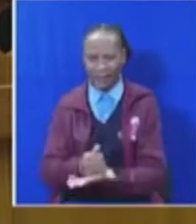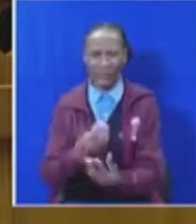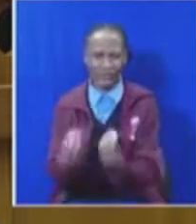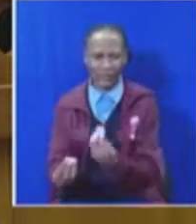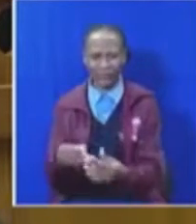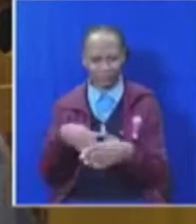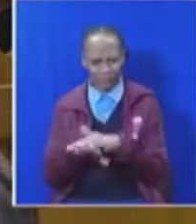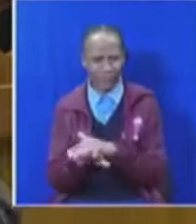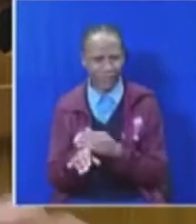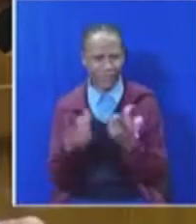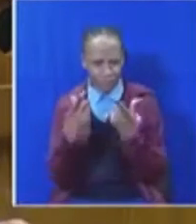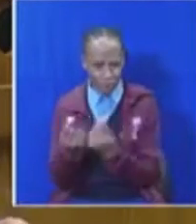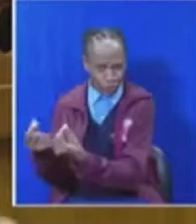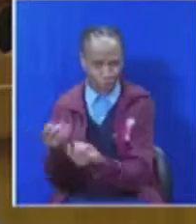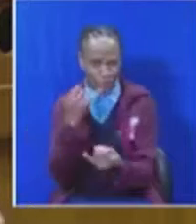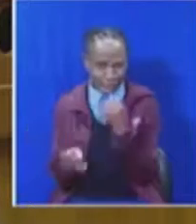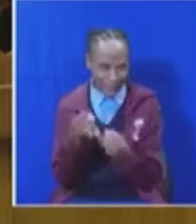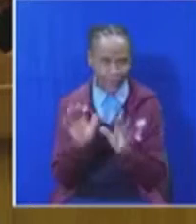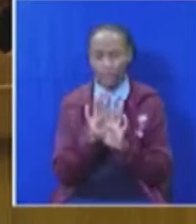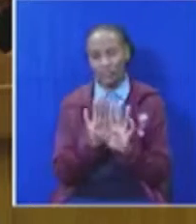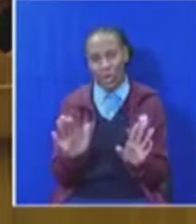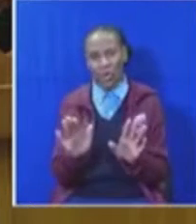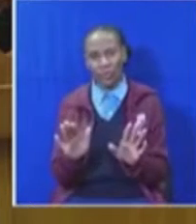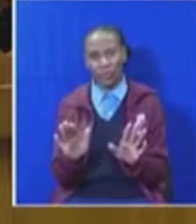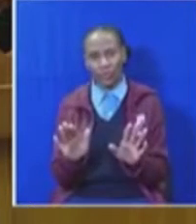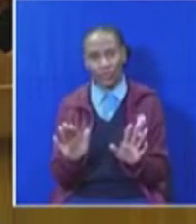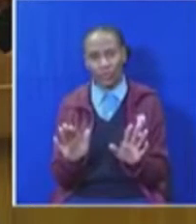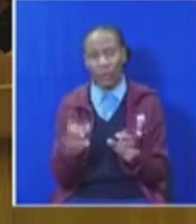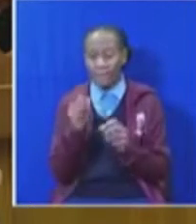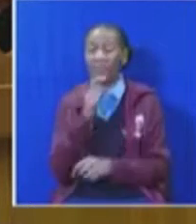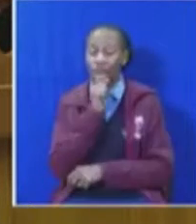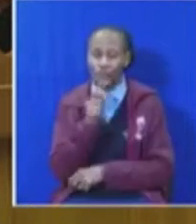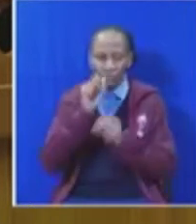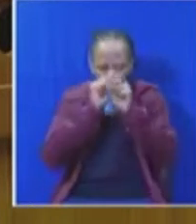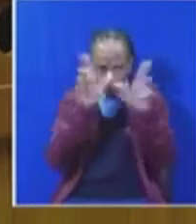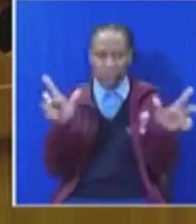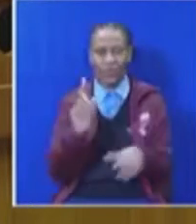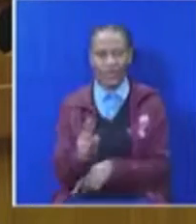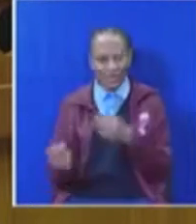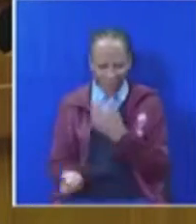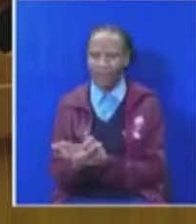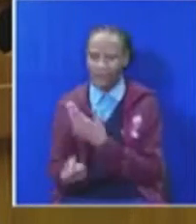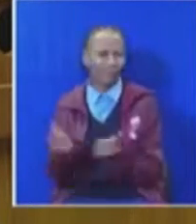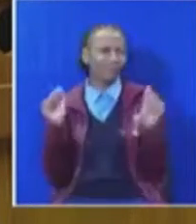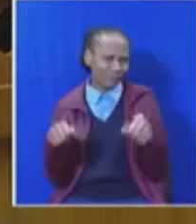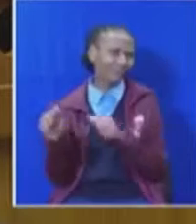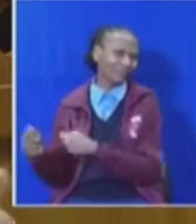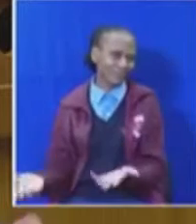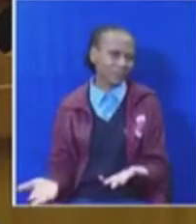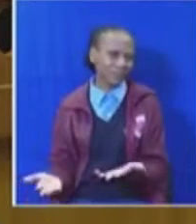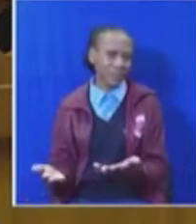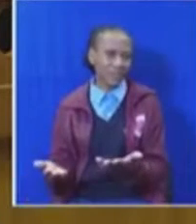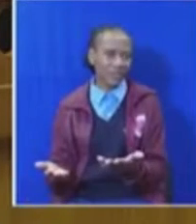in adolescent sex. And I'm sure everyone here will agree with that. But the reality is that it is happening. The issue is then how to